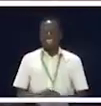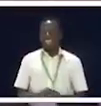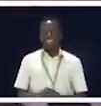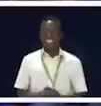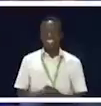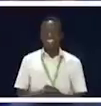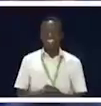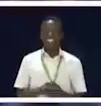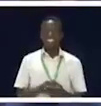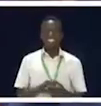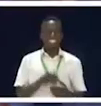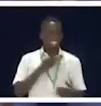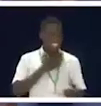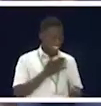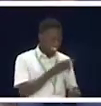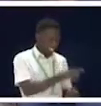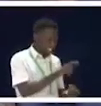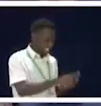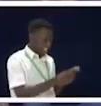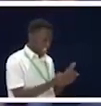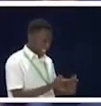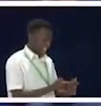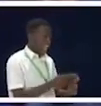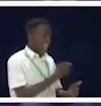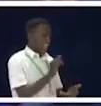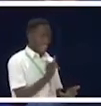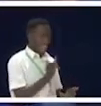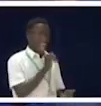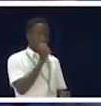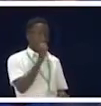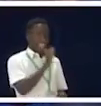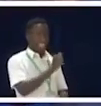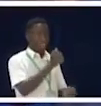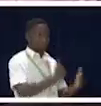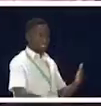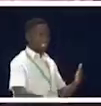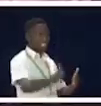Turn to your neighbor and say, I am the next to testify.